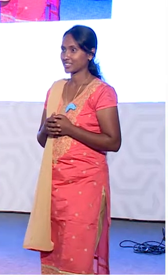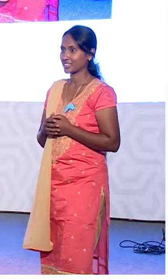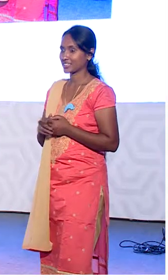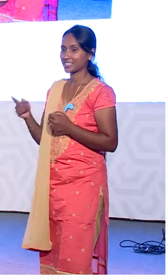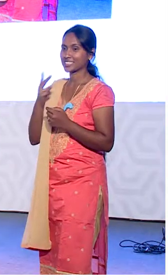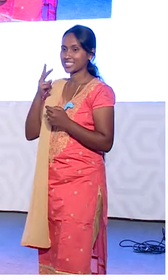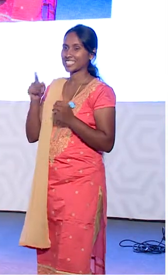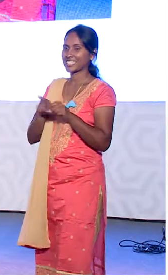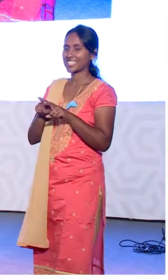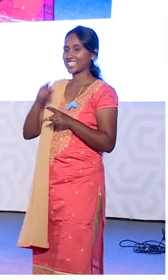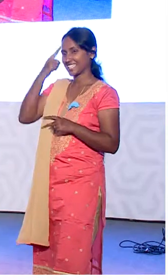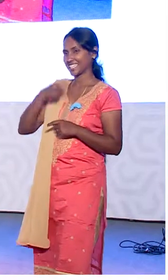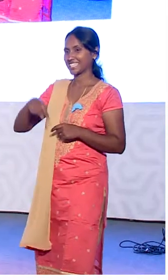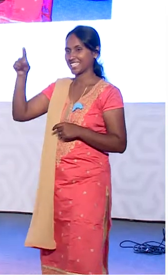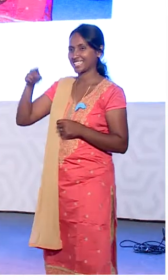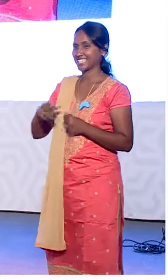Indian.